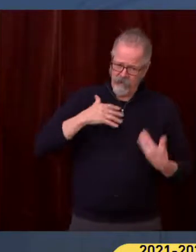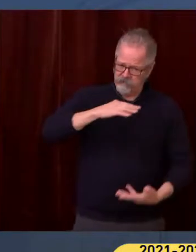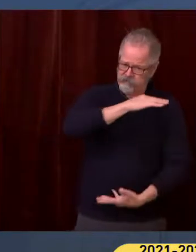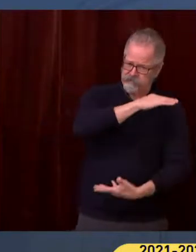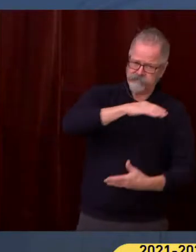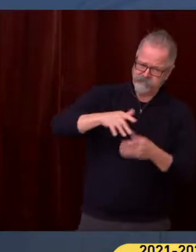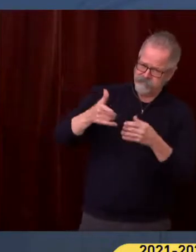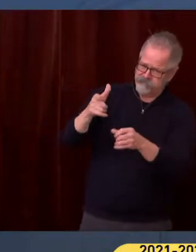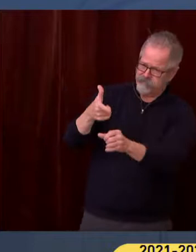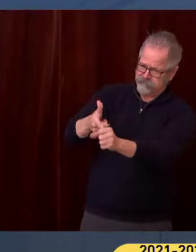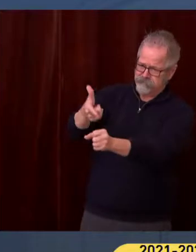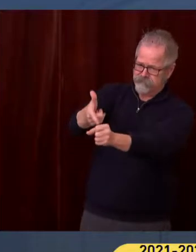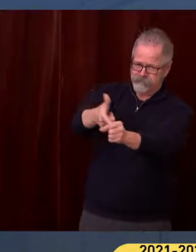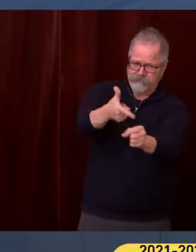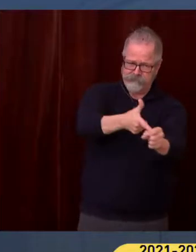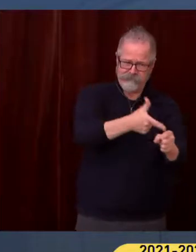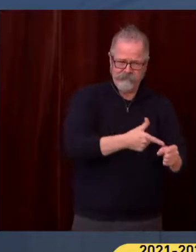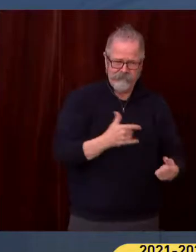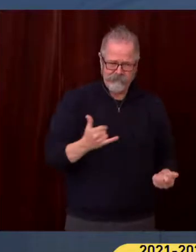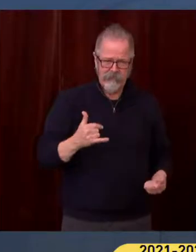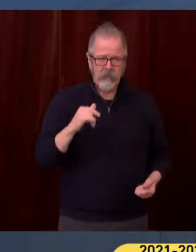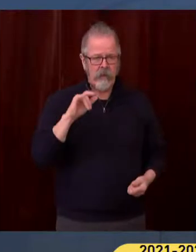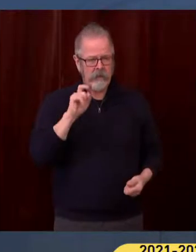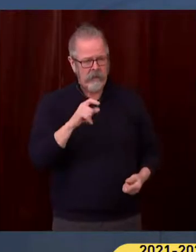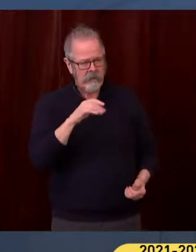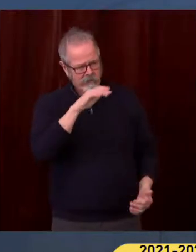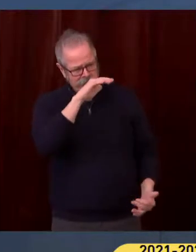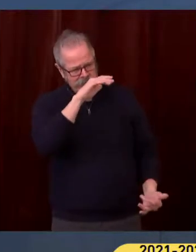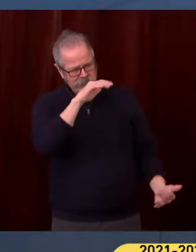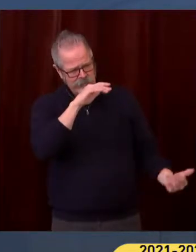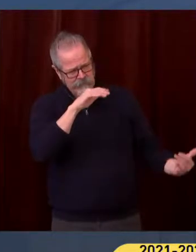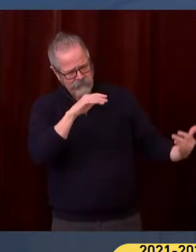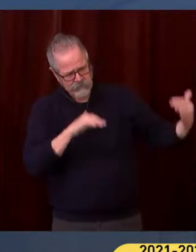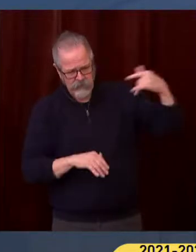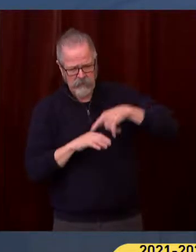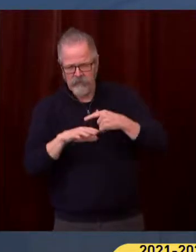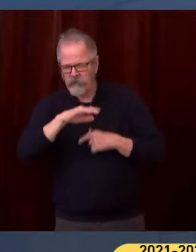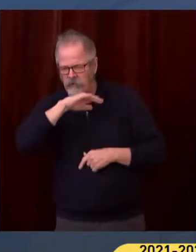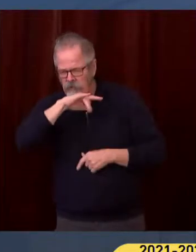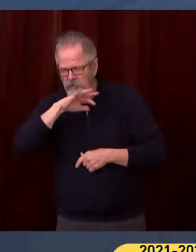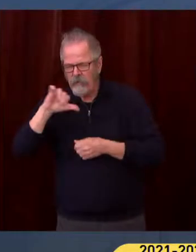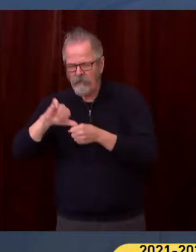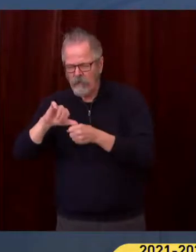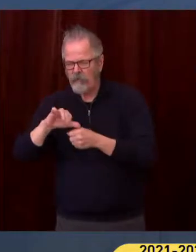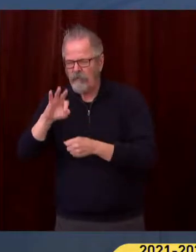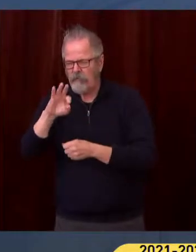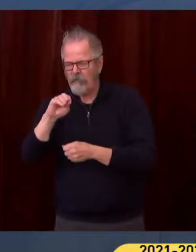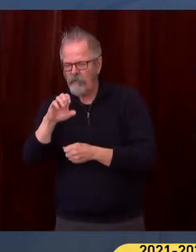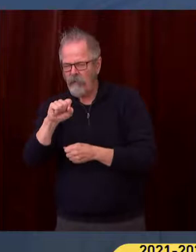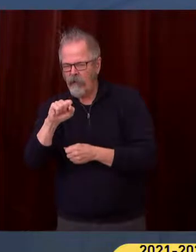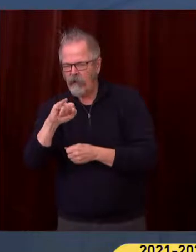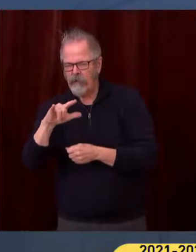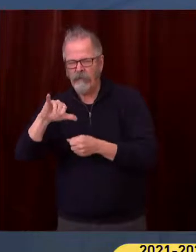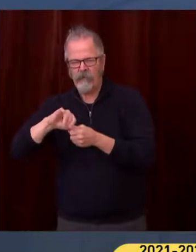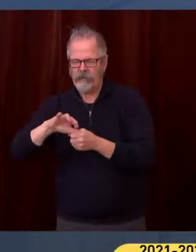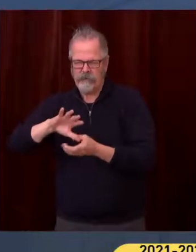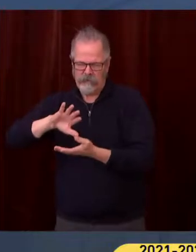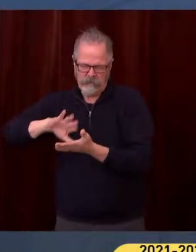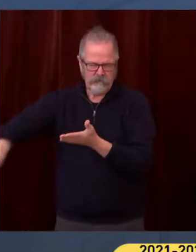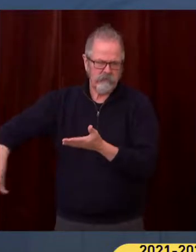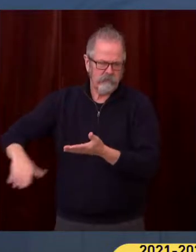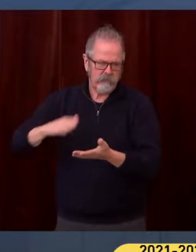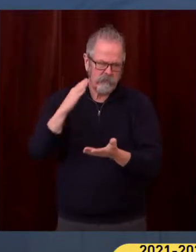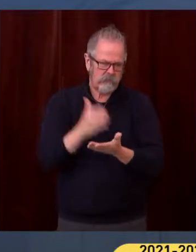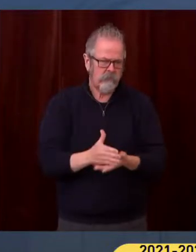vehicles, forest mass biofuels, and other clean fuel types can make Washington the leader of the clean economy on the West Coast.